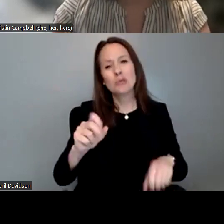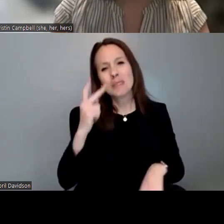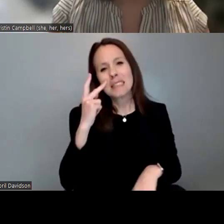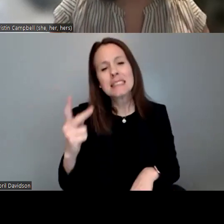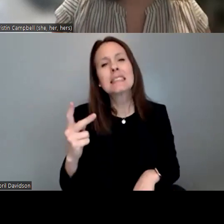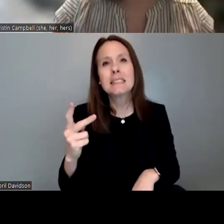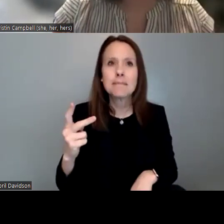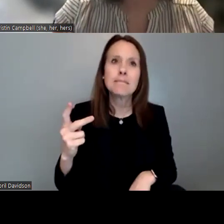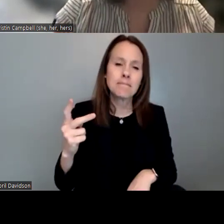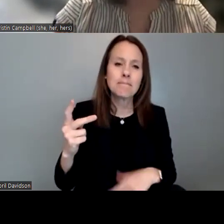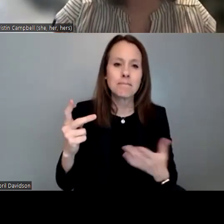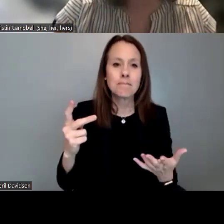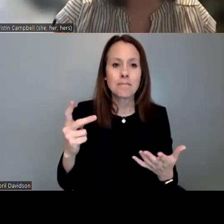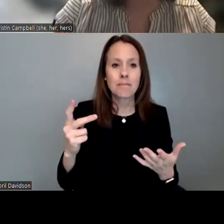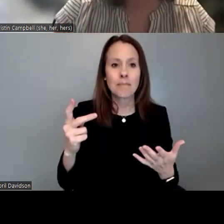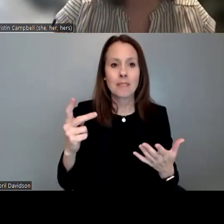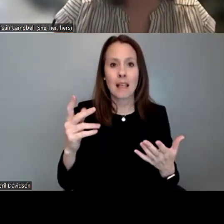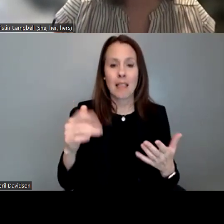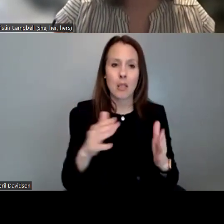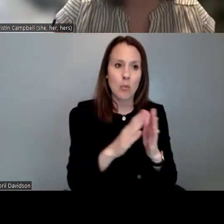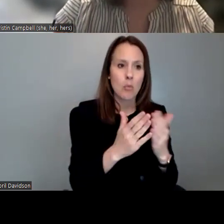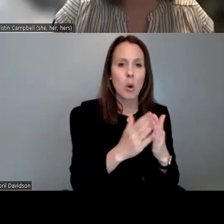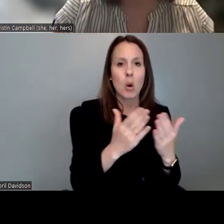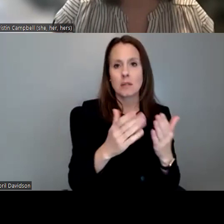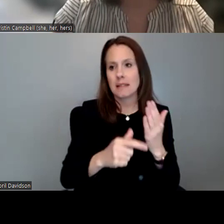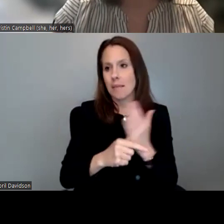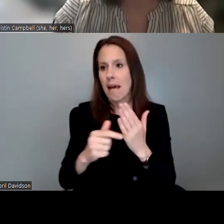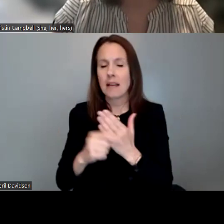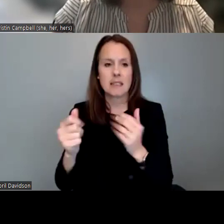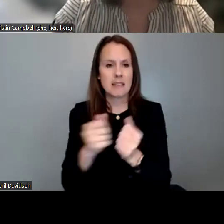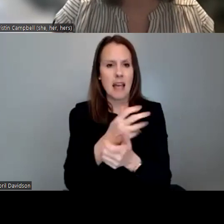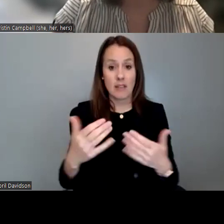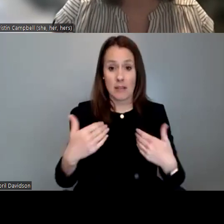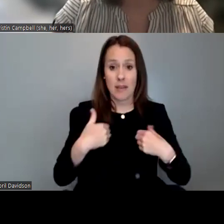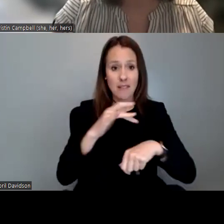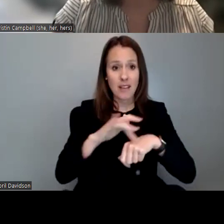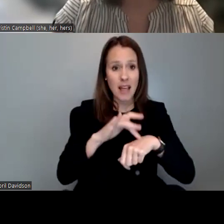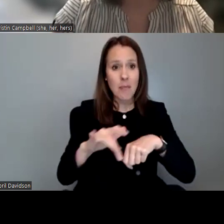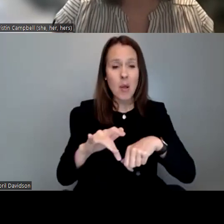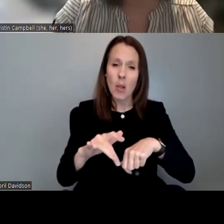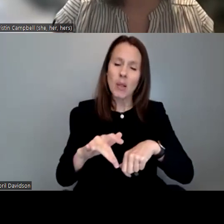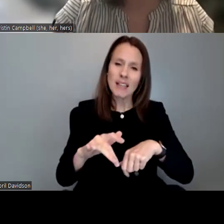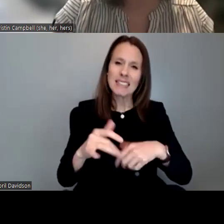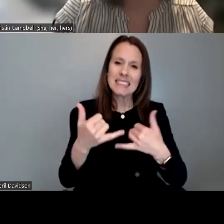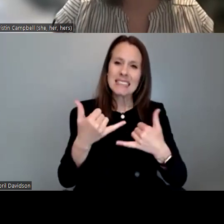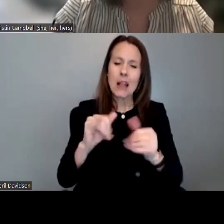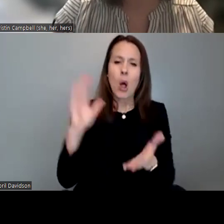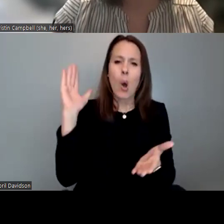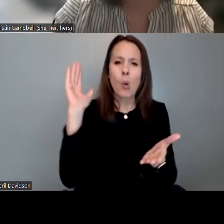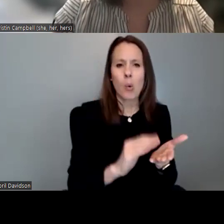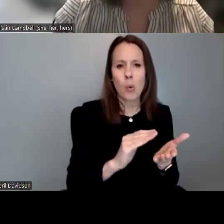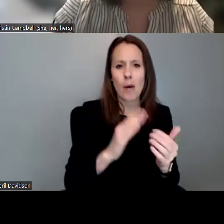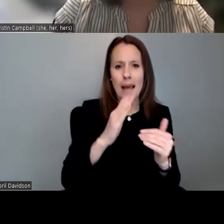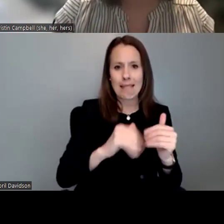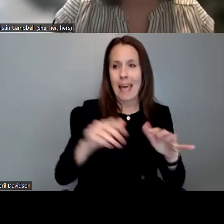the material that we have, unfortunately, is quite a bit less than what